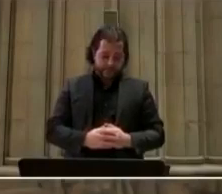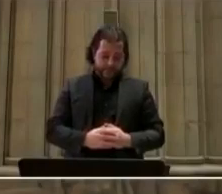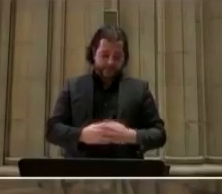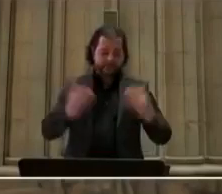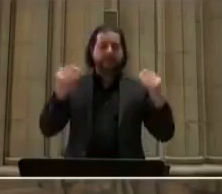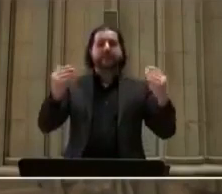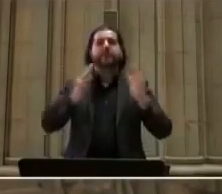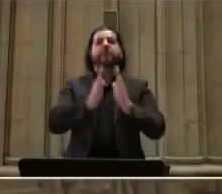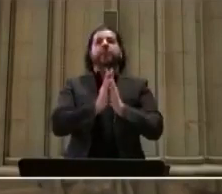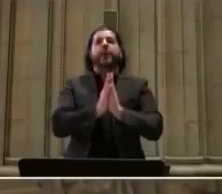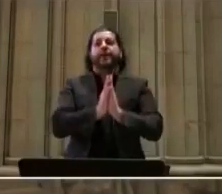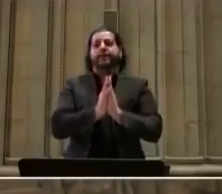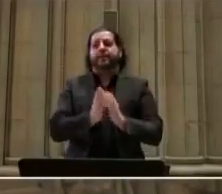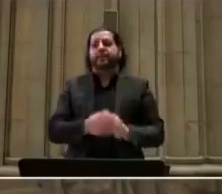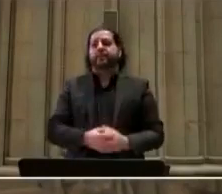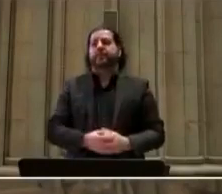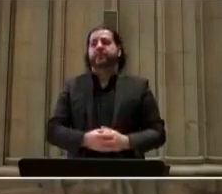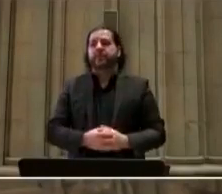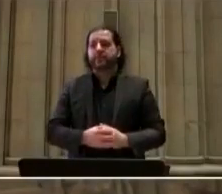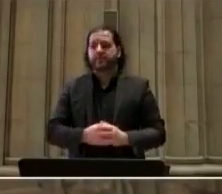Let us pray.